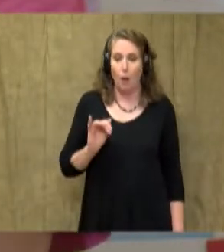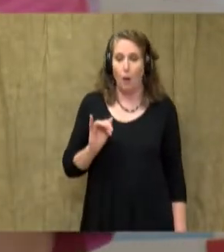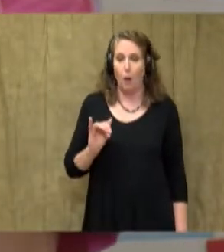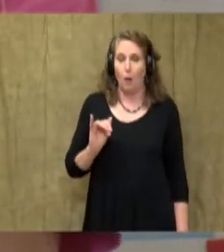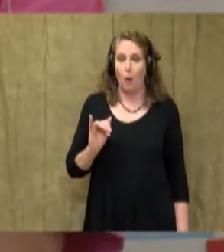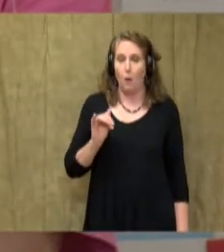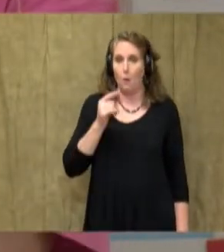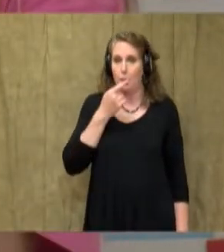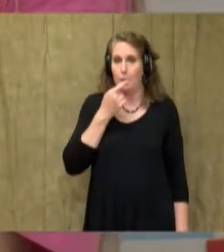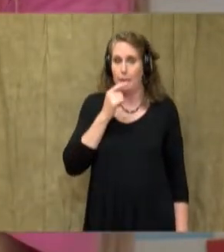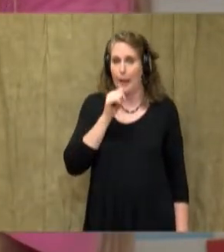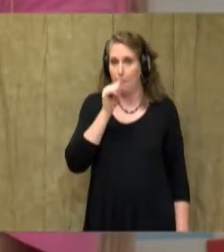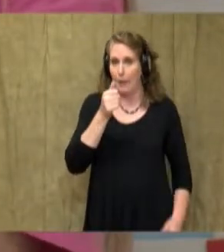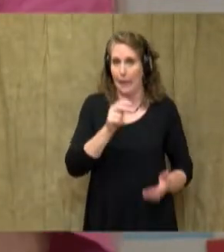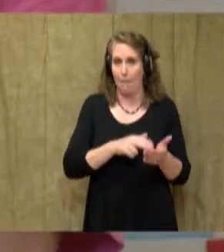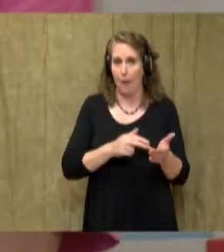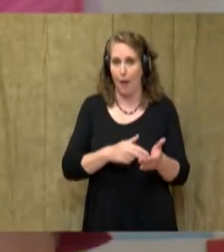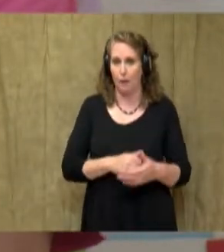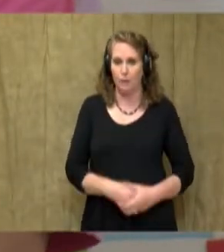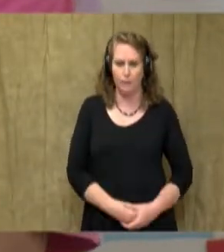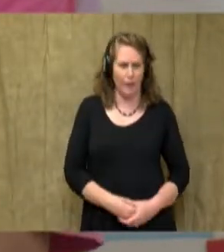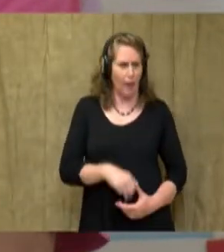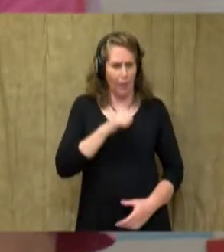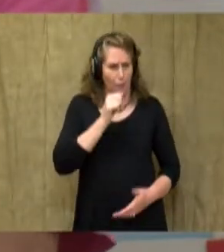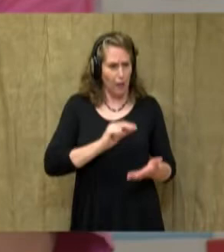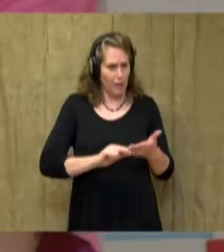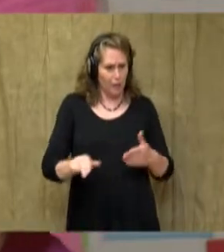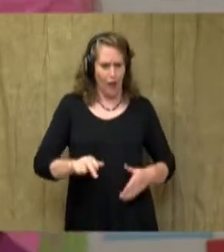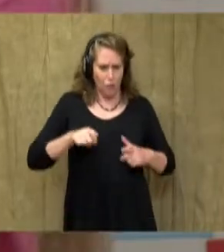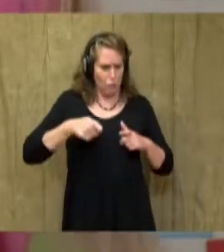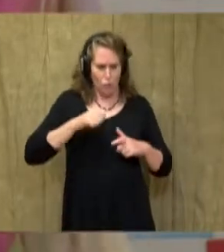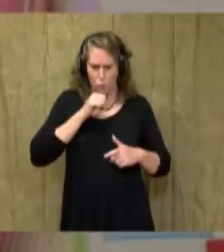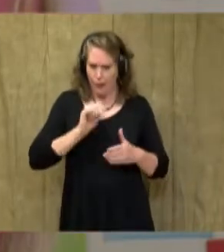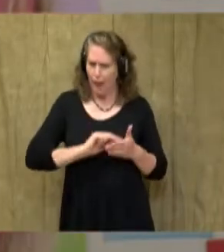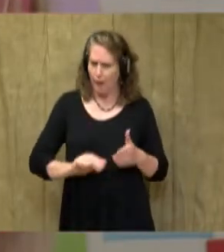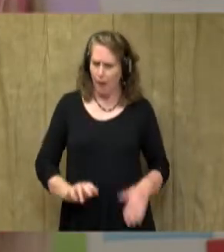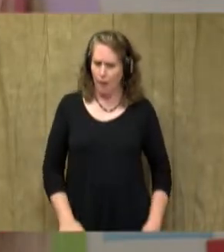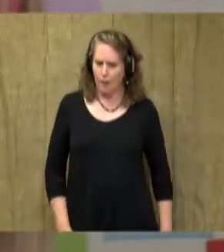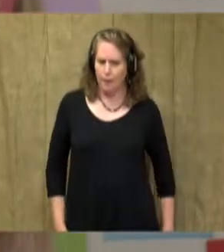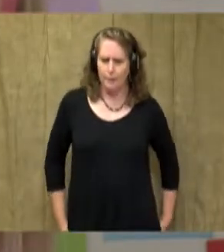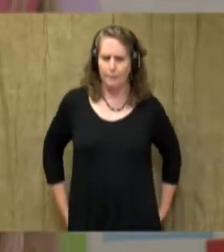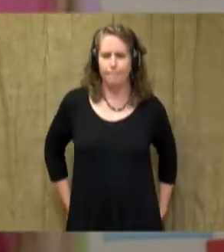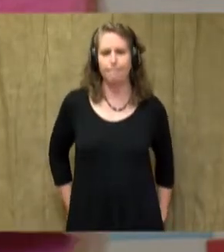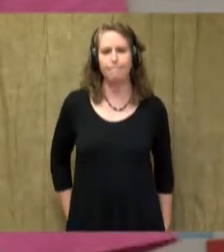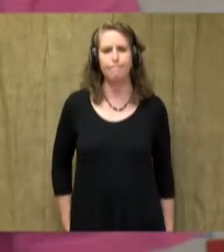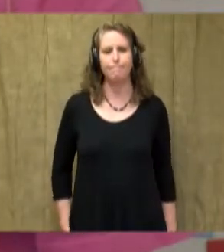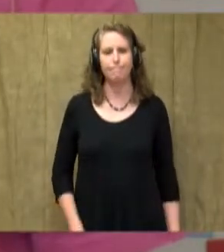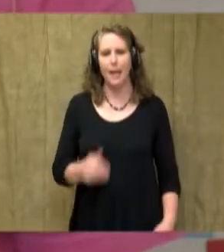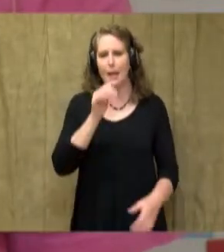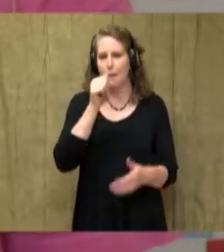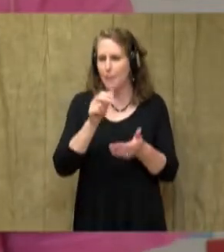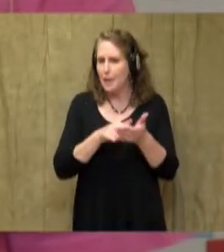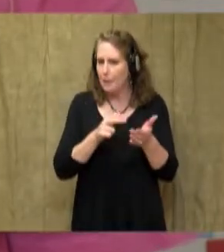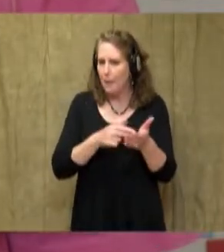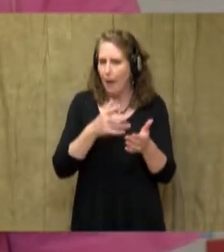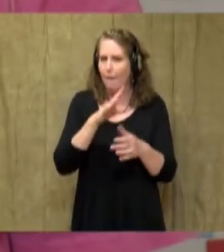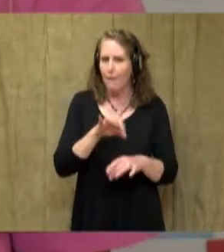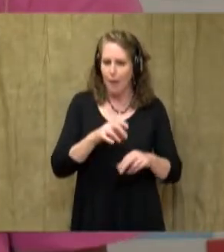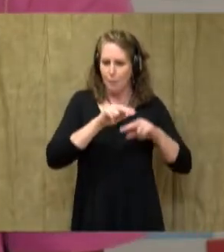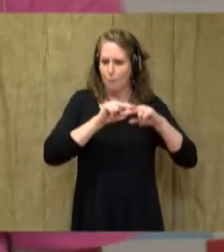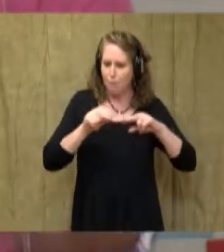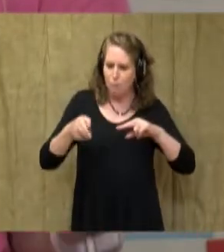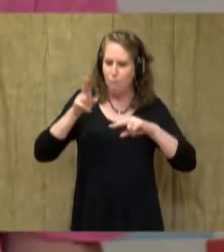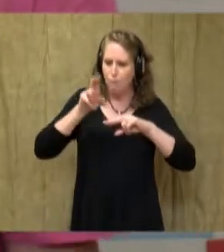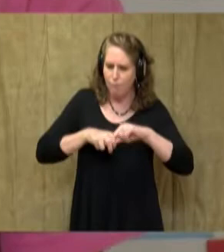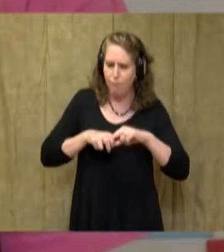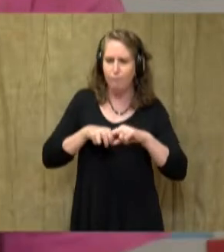said Peanut Butter. So that wasn't very nice of Soup, was it? Peanut Butter found a bench to sit on.